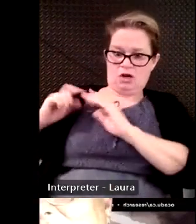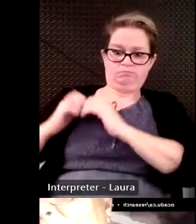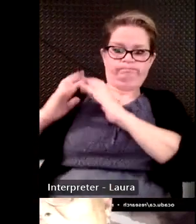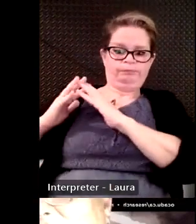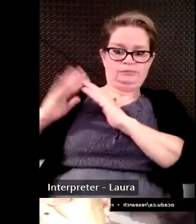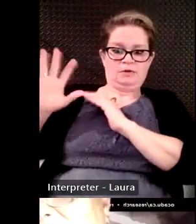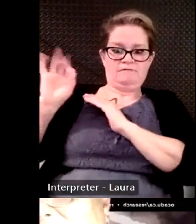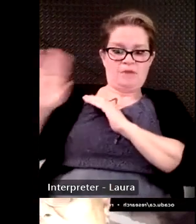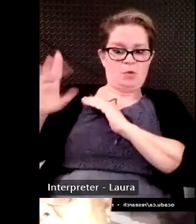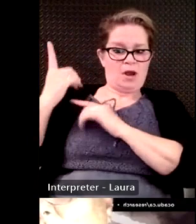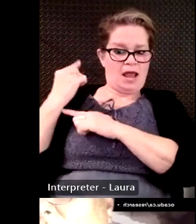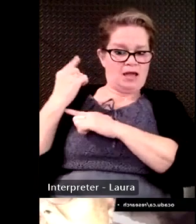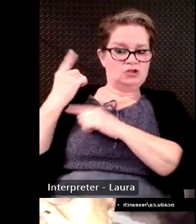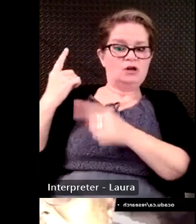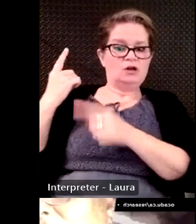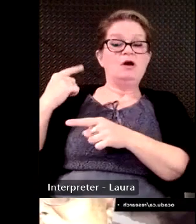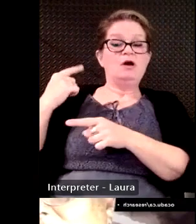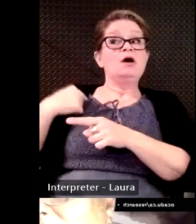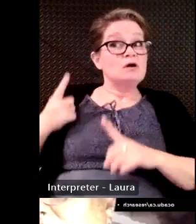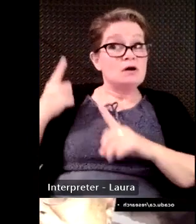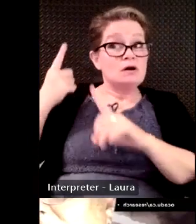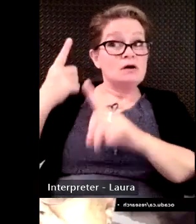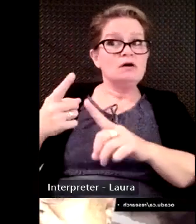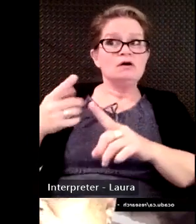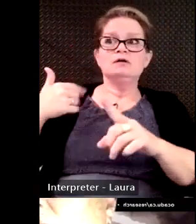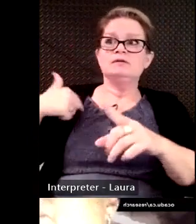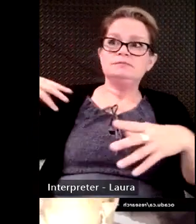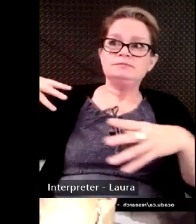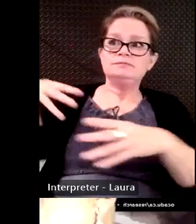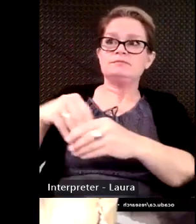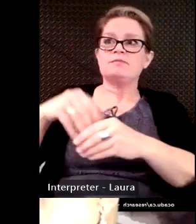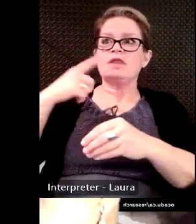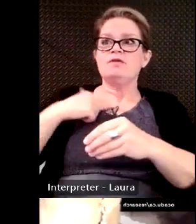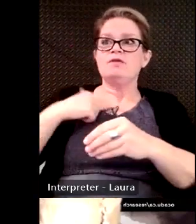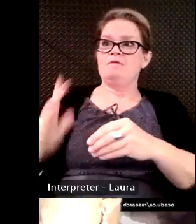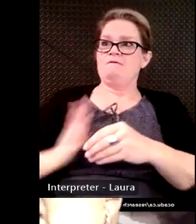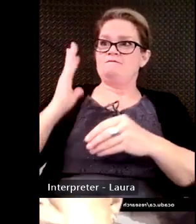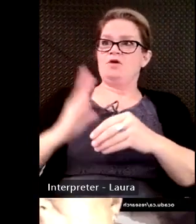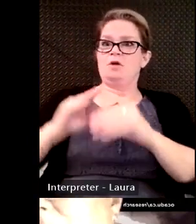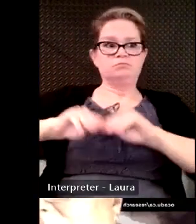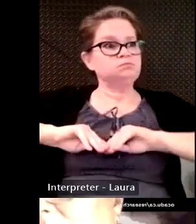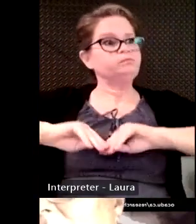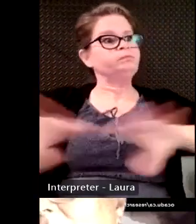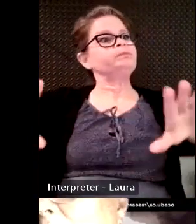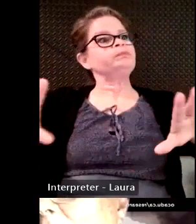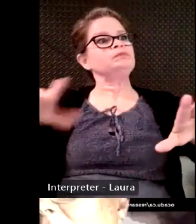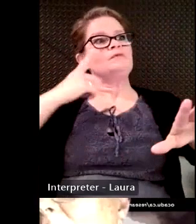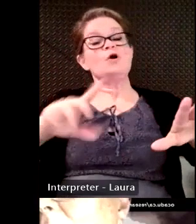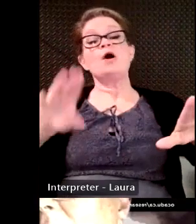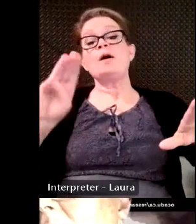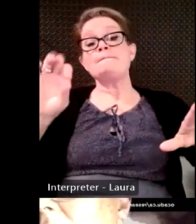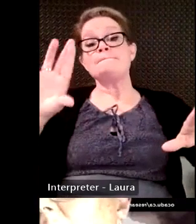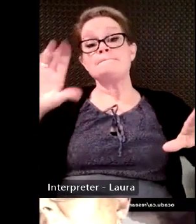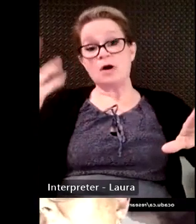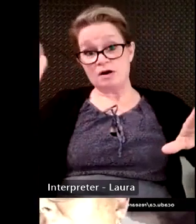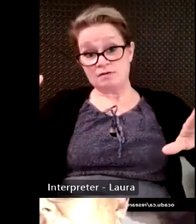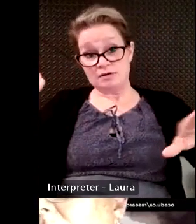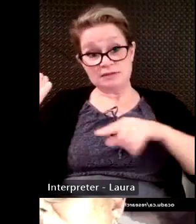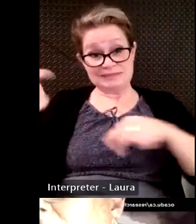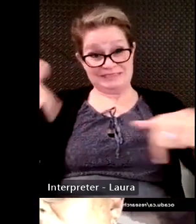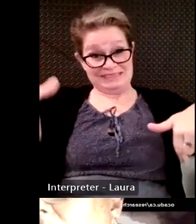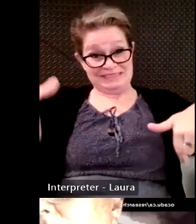an exhibition, working sessions, and a reception on March 15th, so mark your calendar. It'll be here